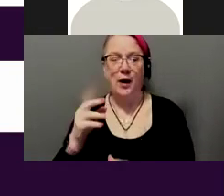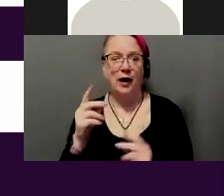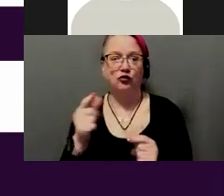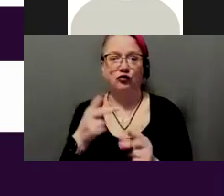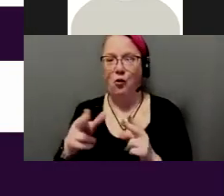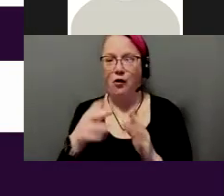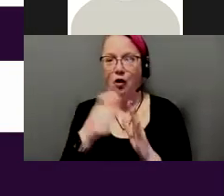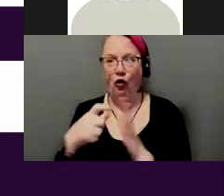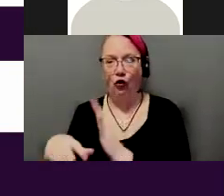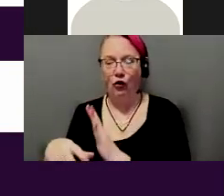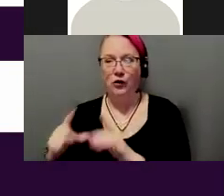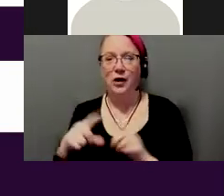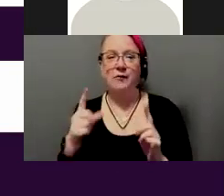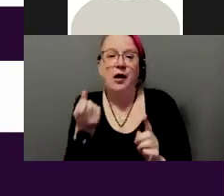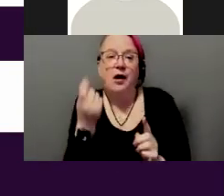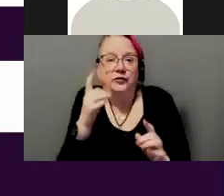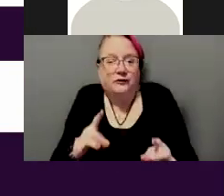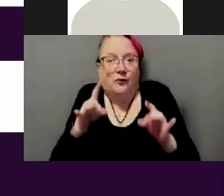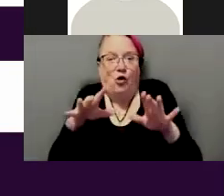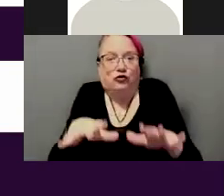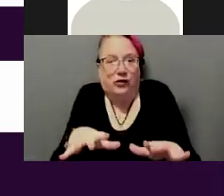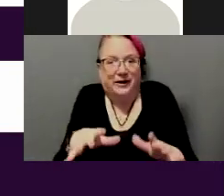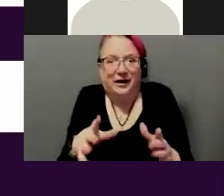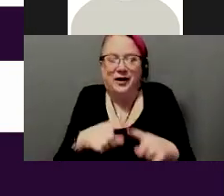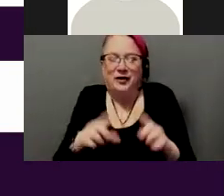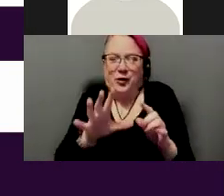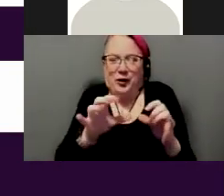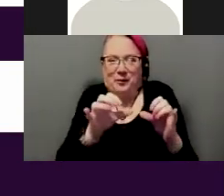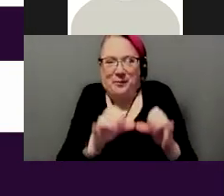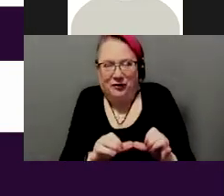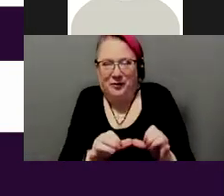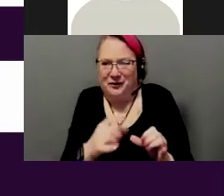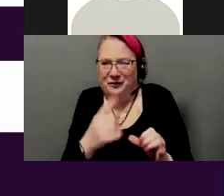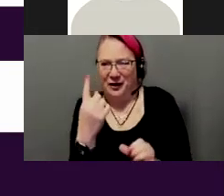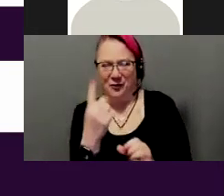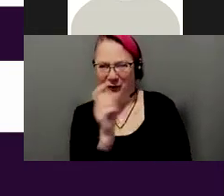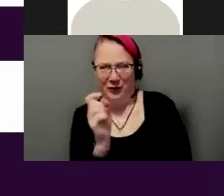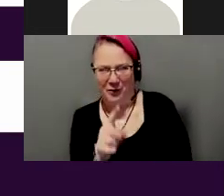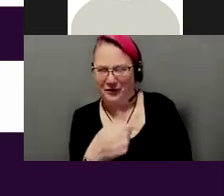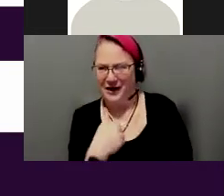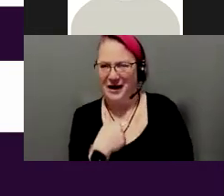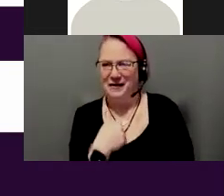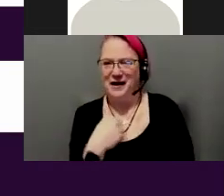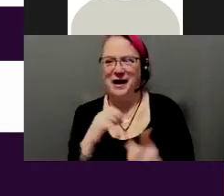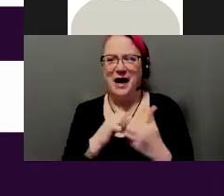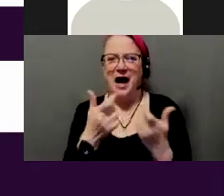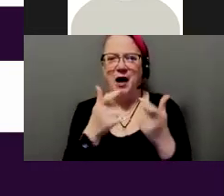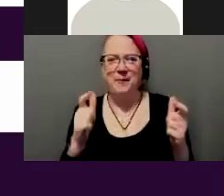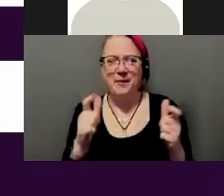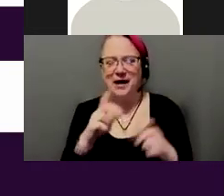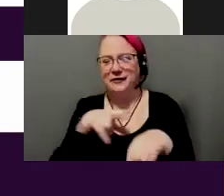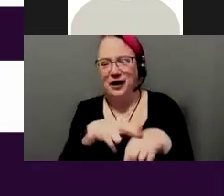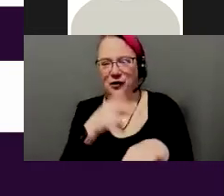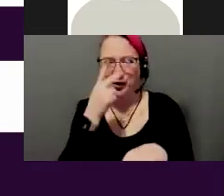is from Australia, so they don't use the same measurements as us for like one of the questions that they have is how big is a normal penis? It's